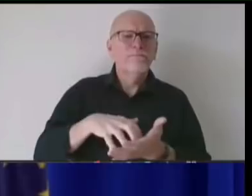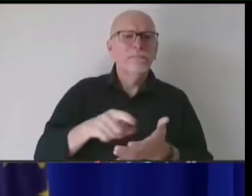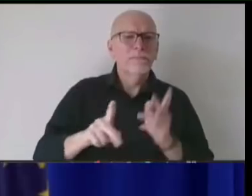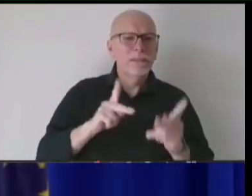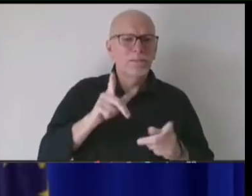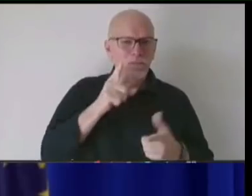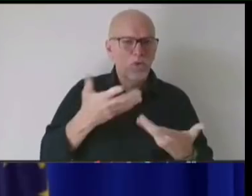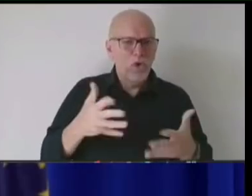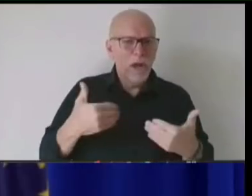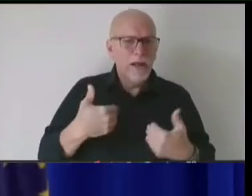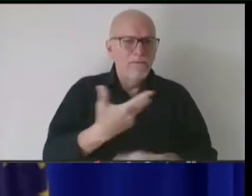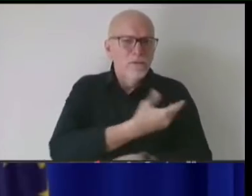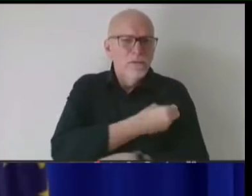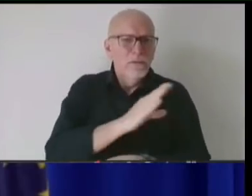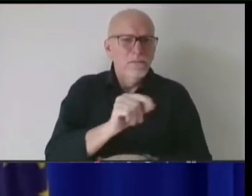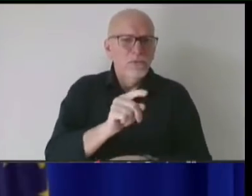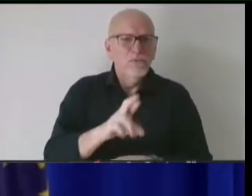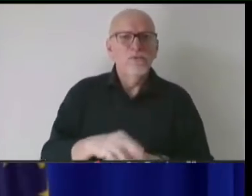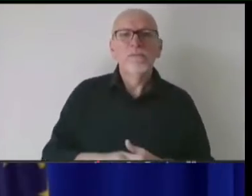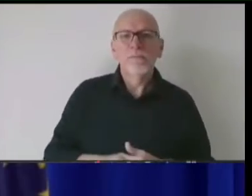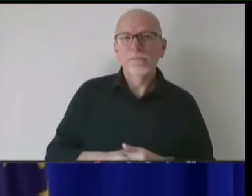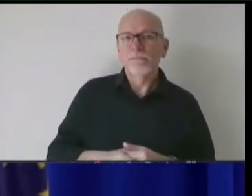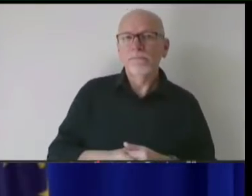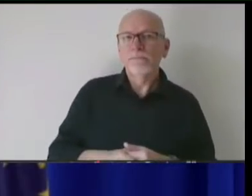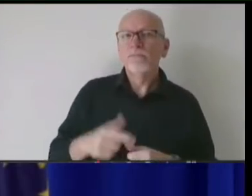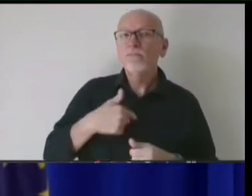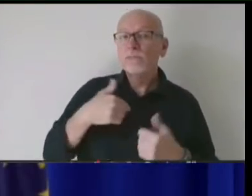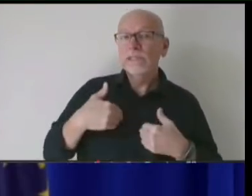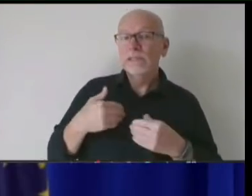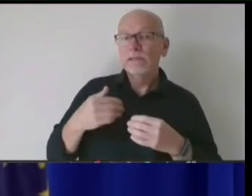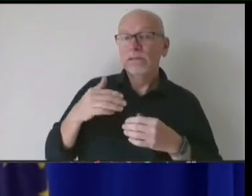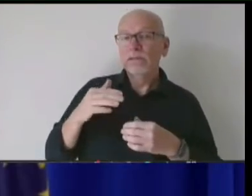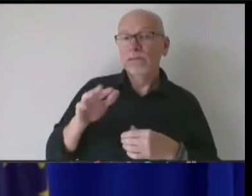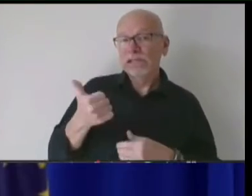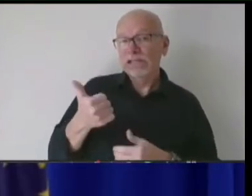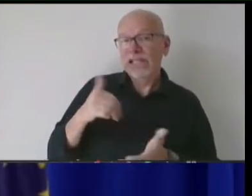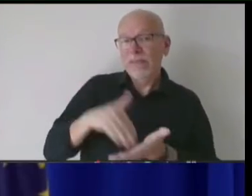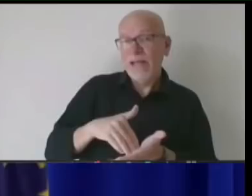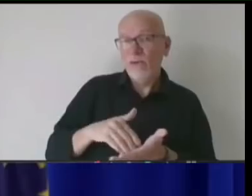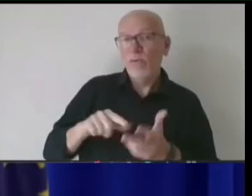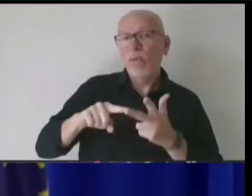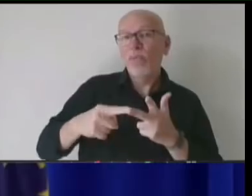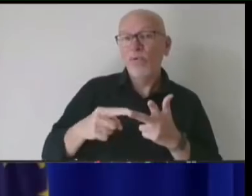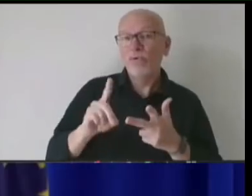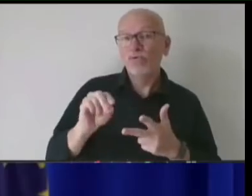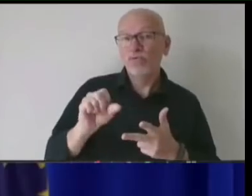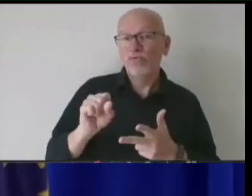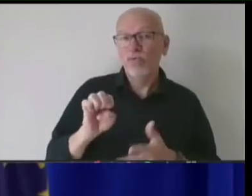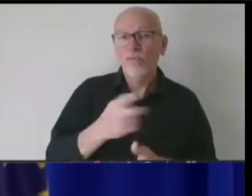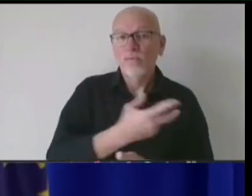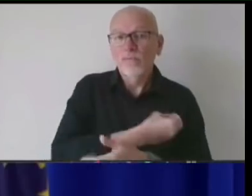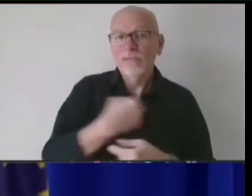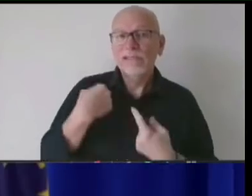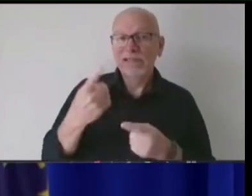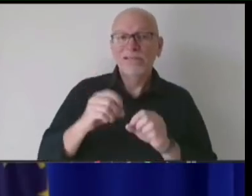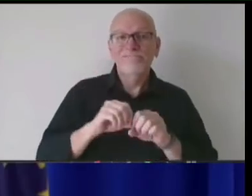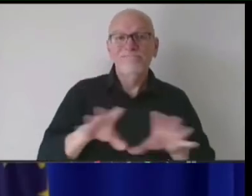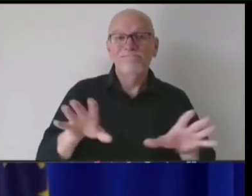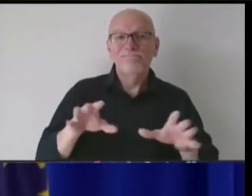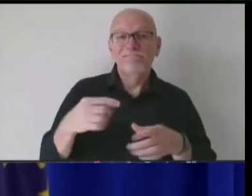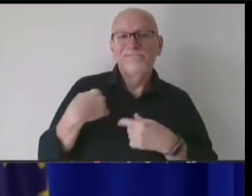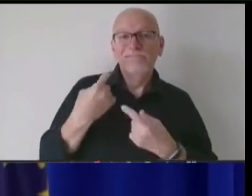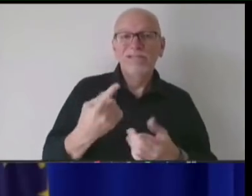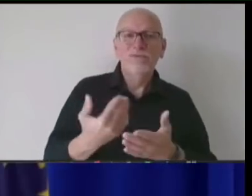this point? So we've had over 10,000 third doses given since they came out with that